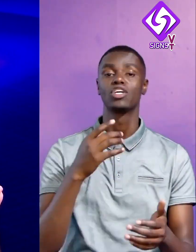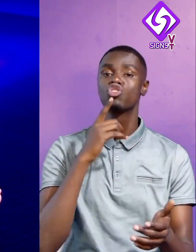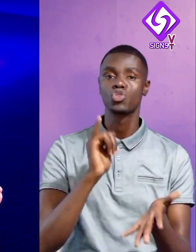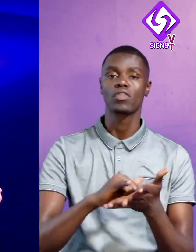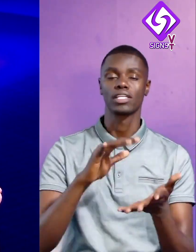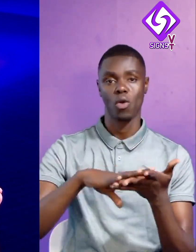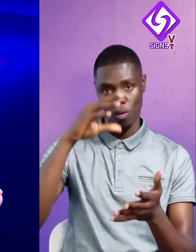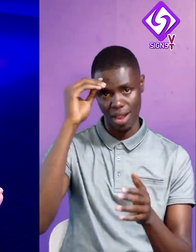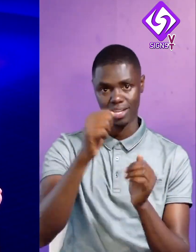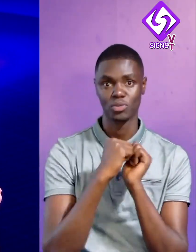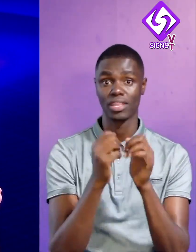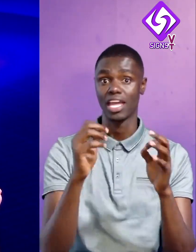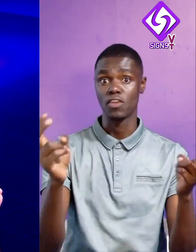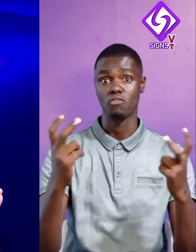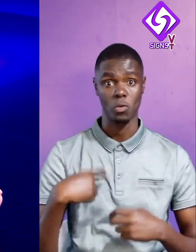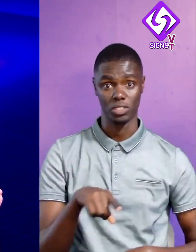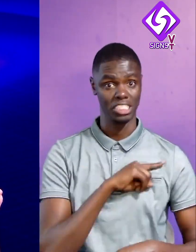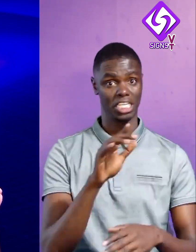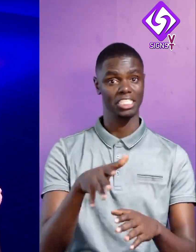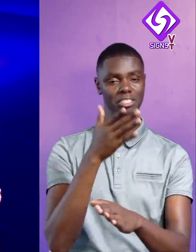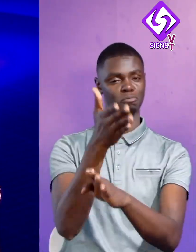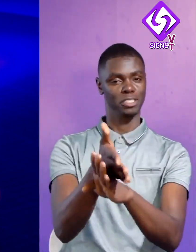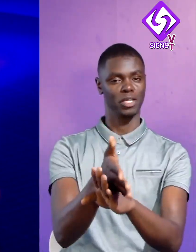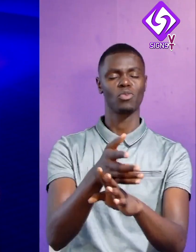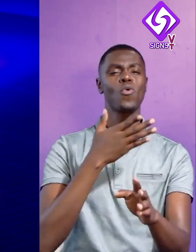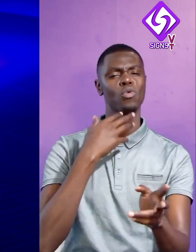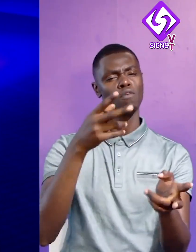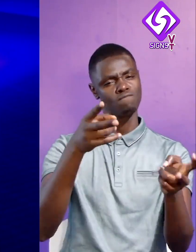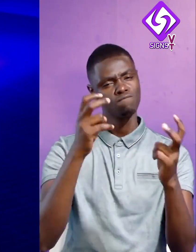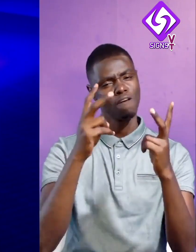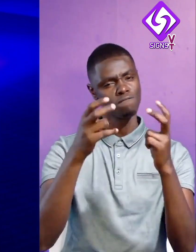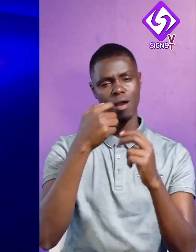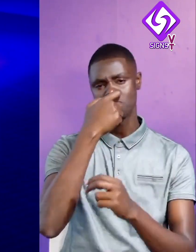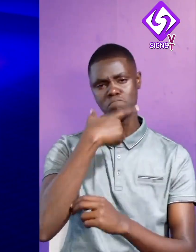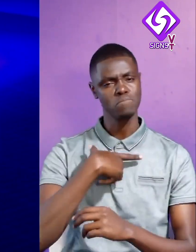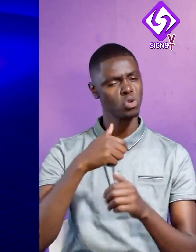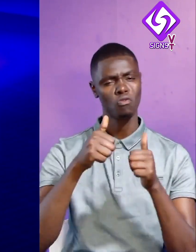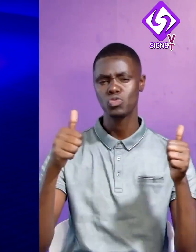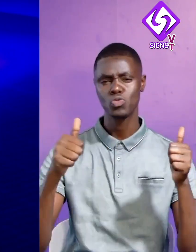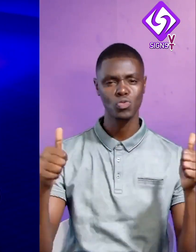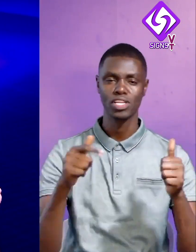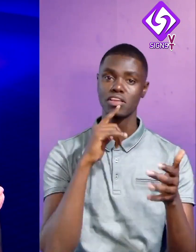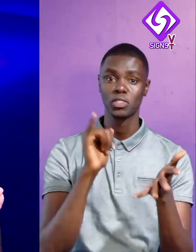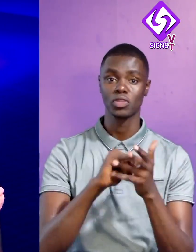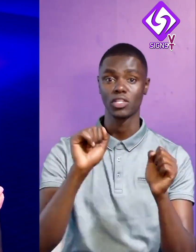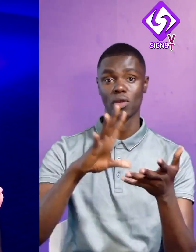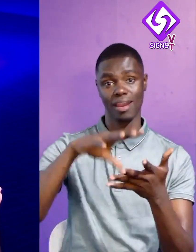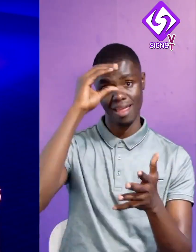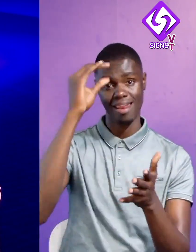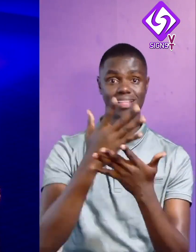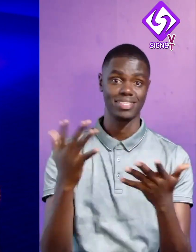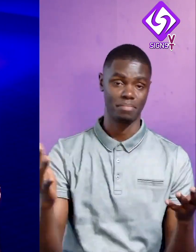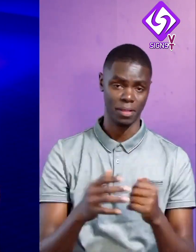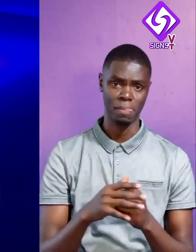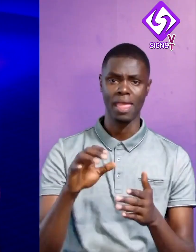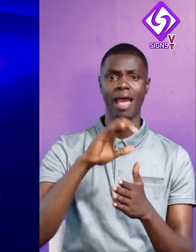kindly, kama unatuwatch, sit down. Nataka usikize Richard vizuri so that you learn something. And then